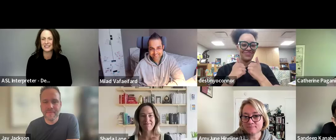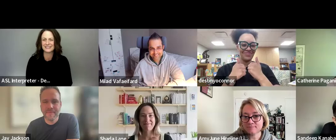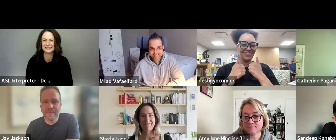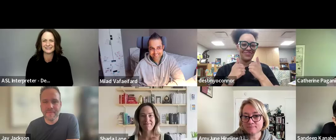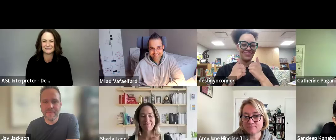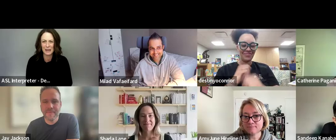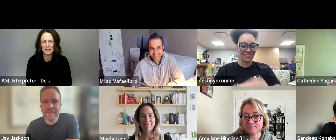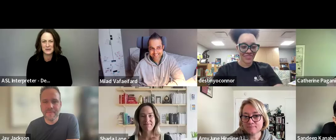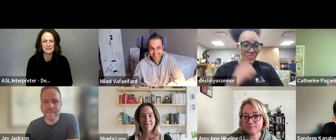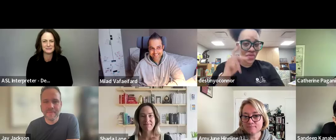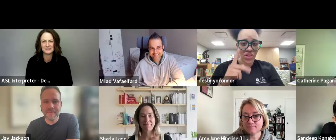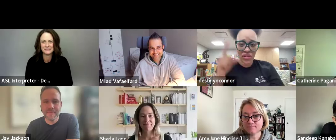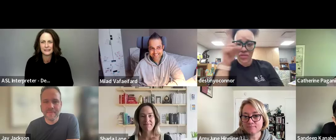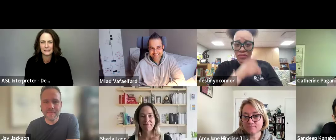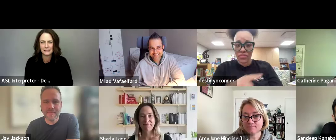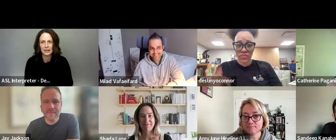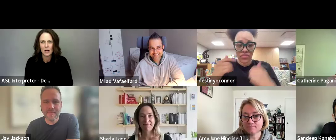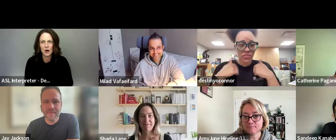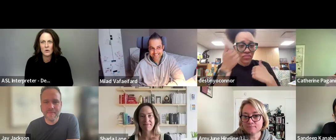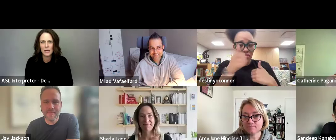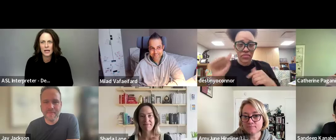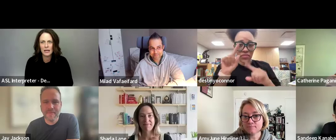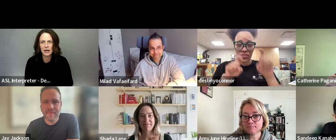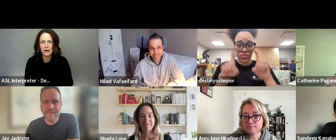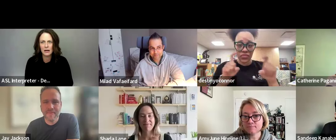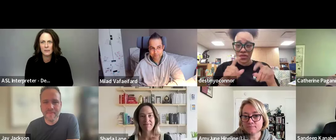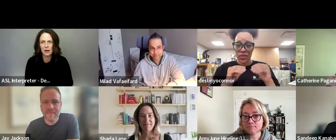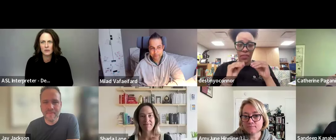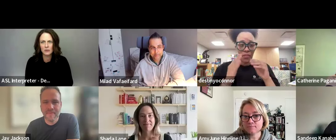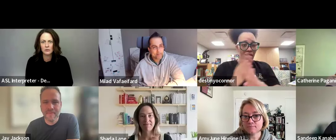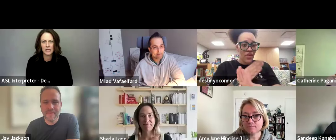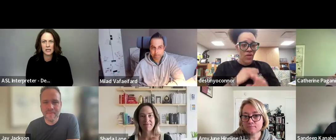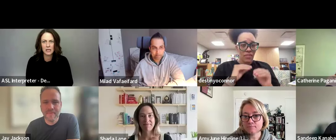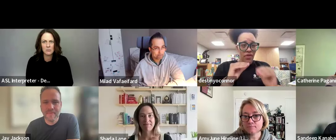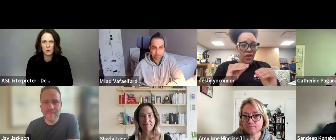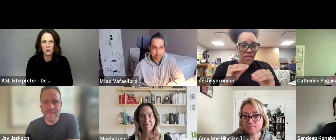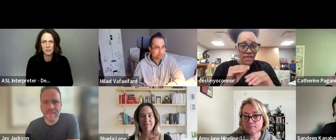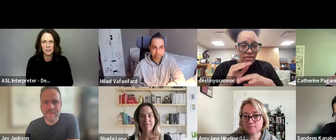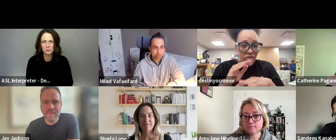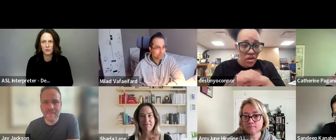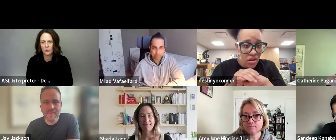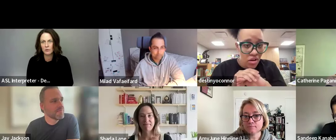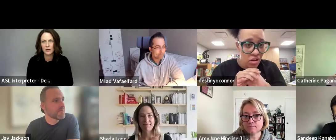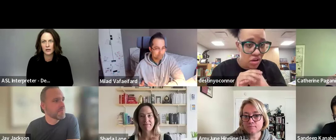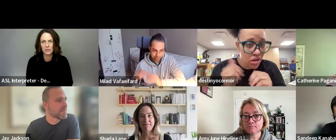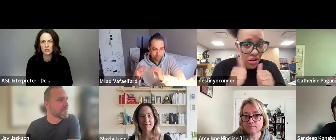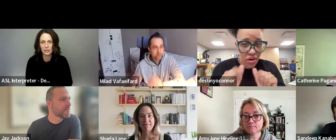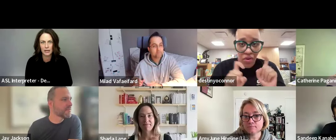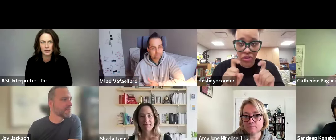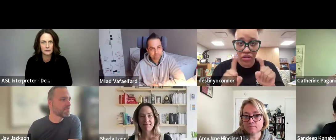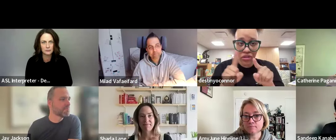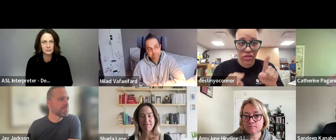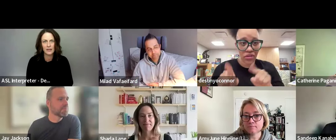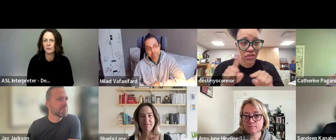Of course. Happy to do it. Okay. Are there any more questions before we move on the